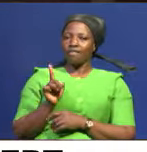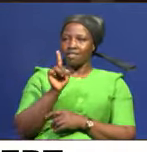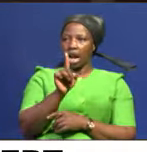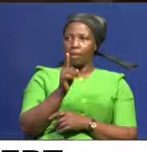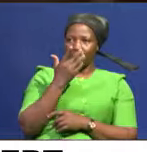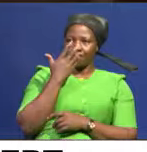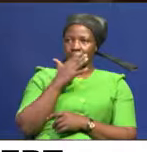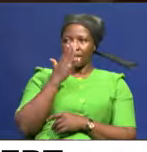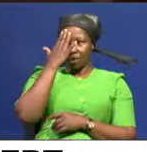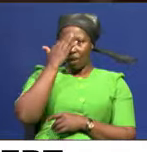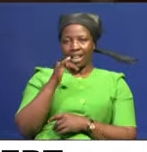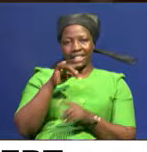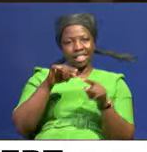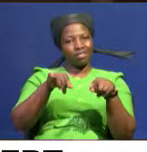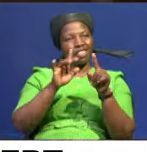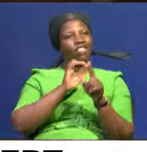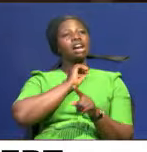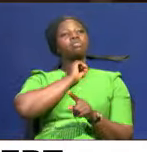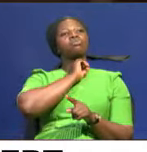complaining